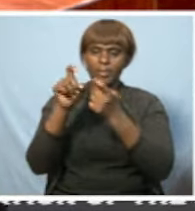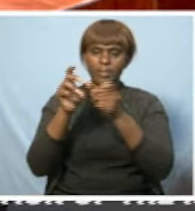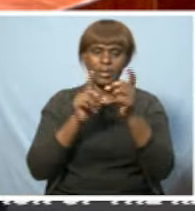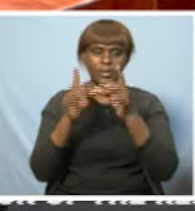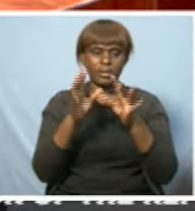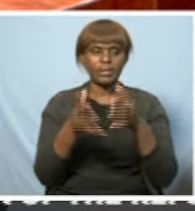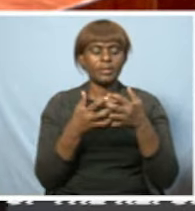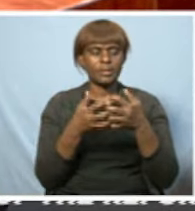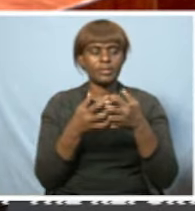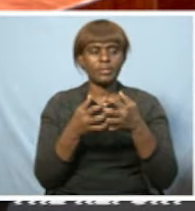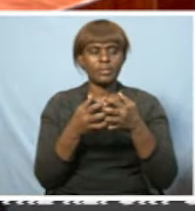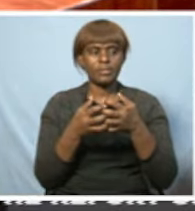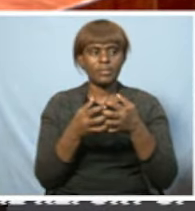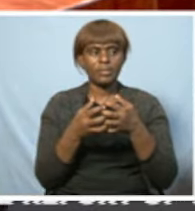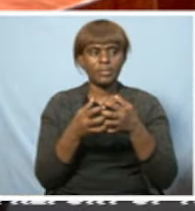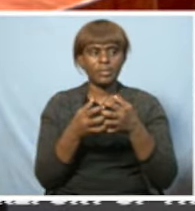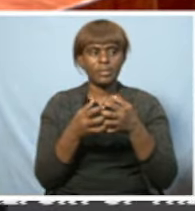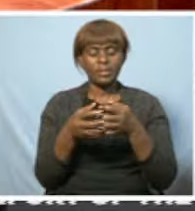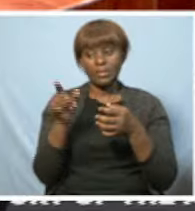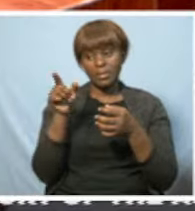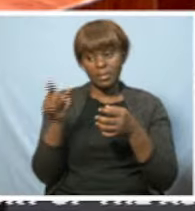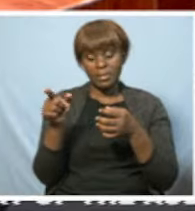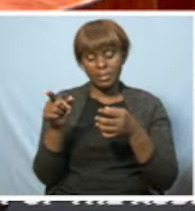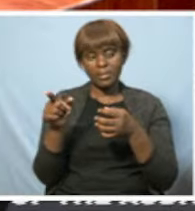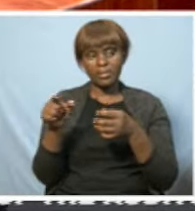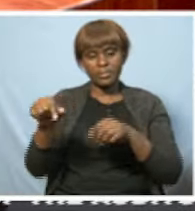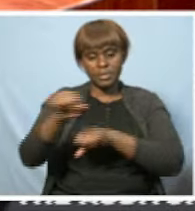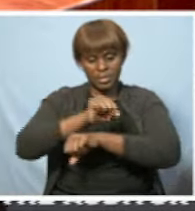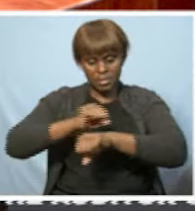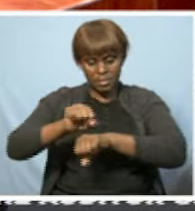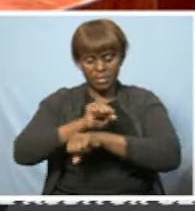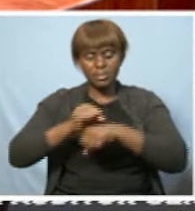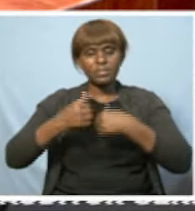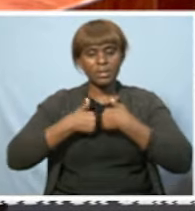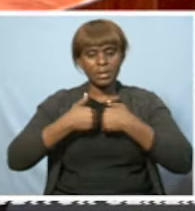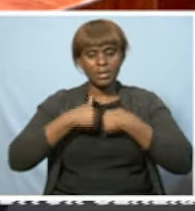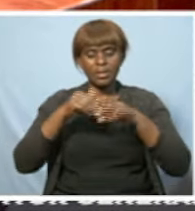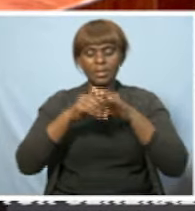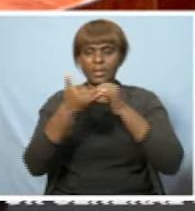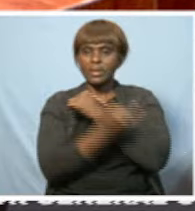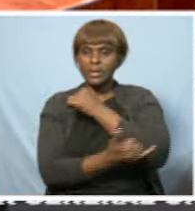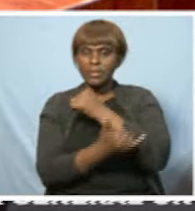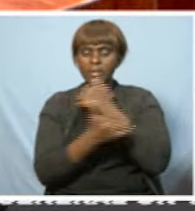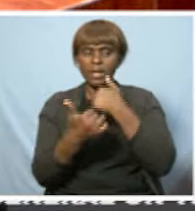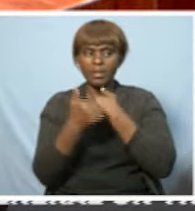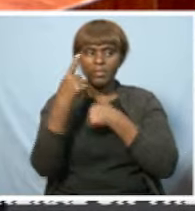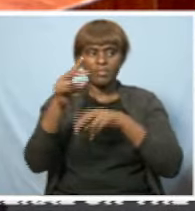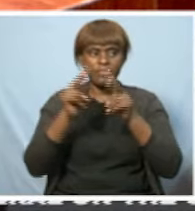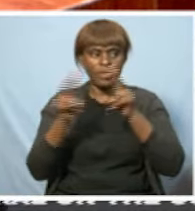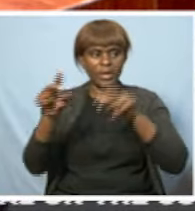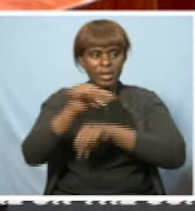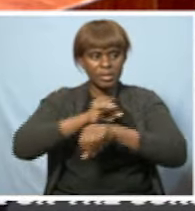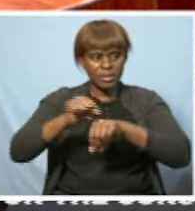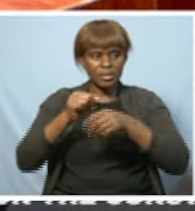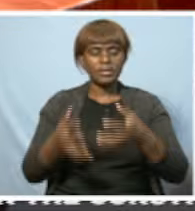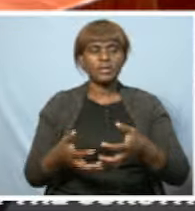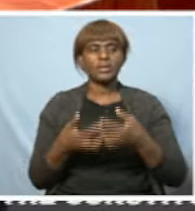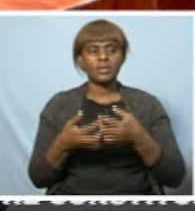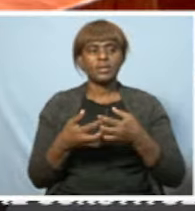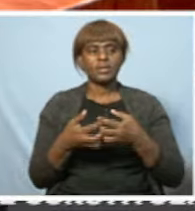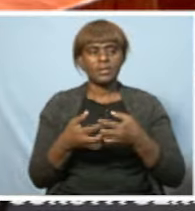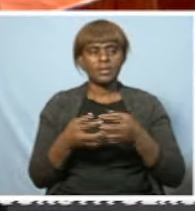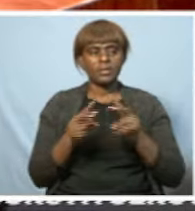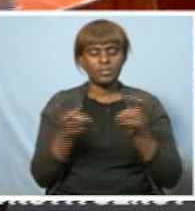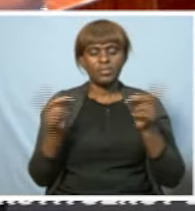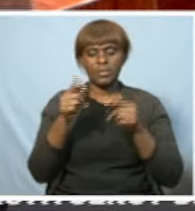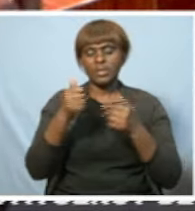engineering. This is one senior we have in the country, very senior engineer. And so when